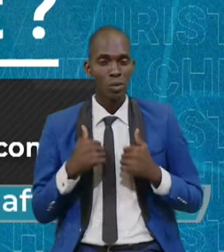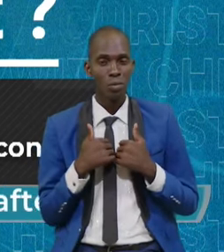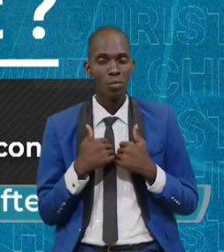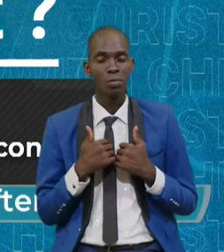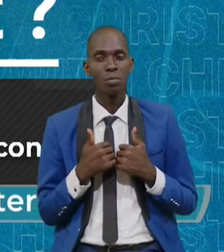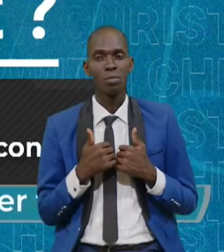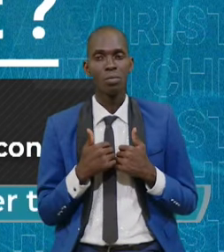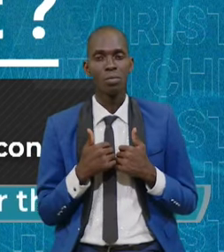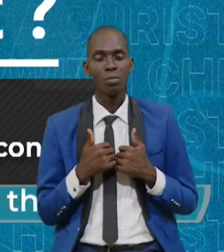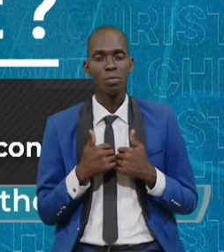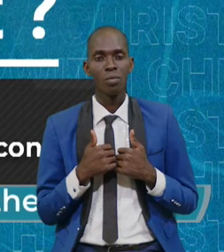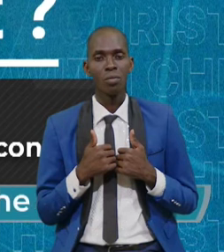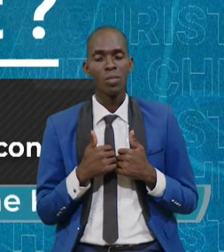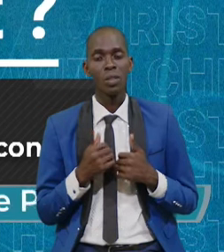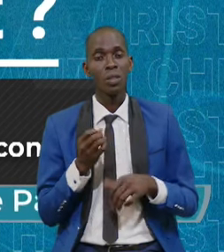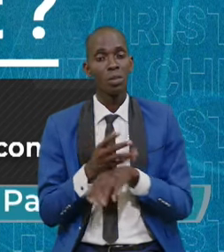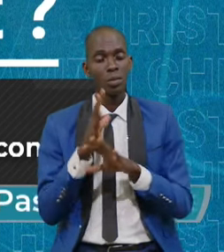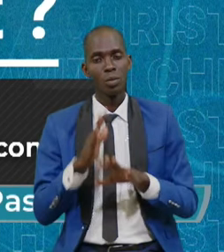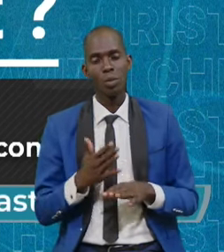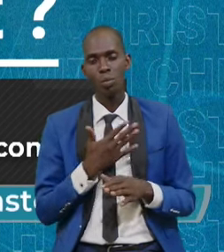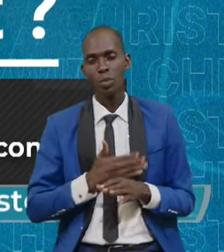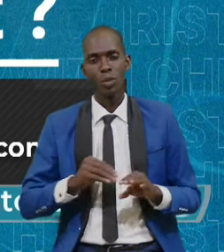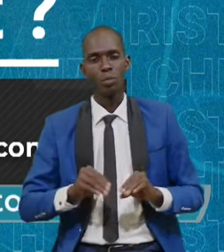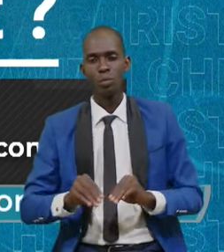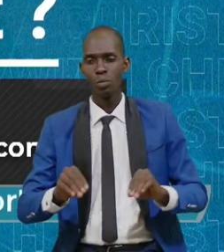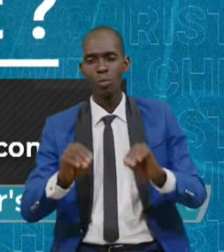Spread yourself all over.